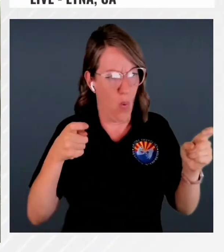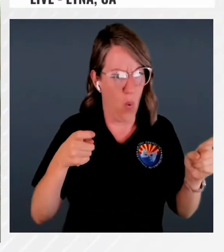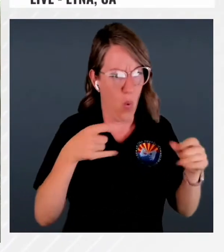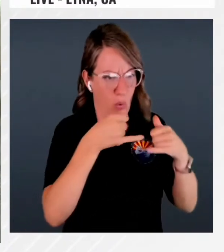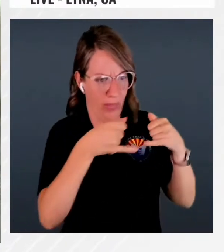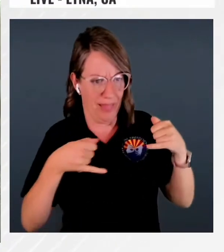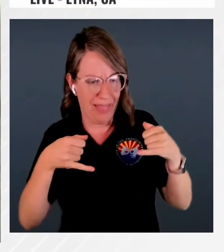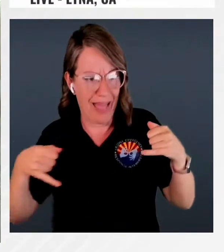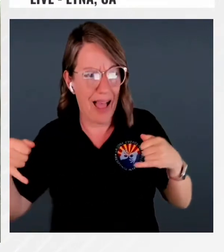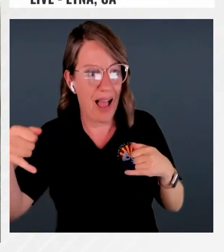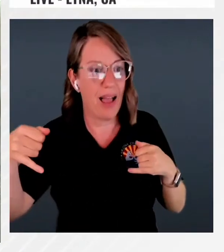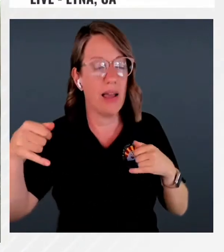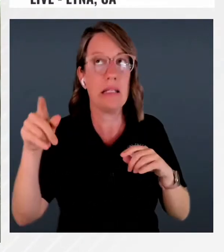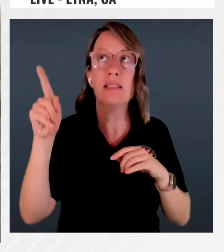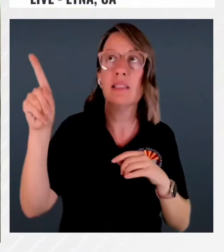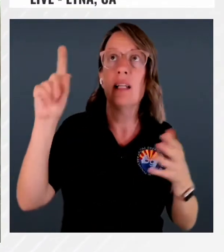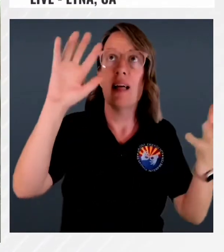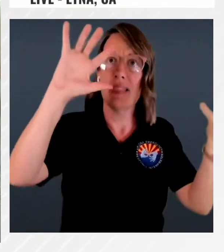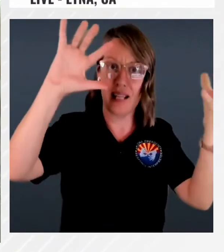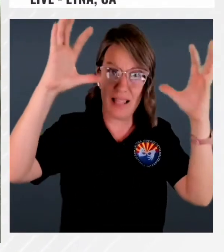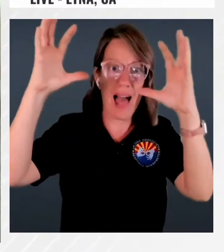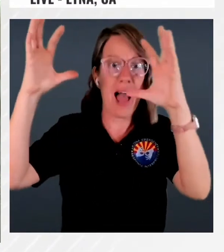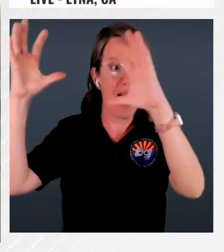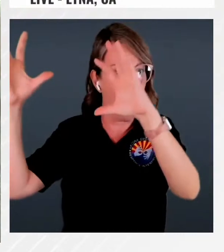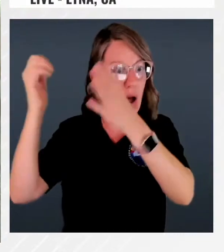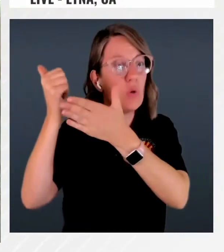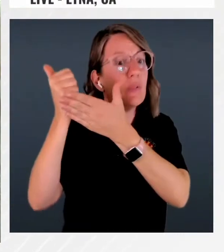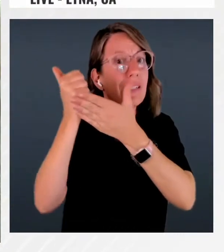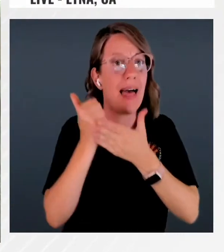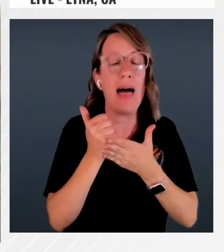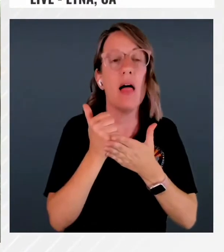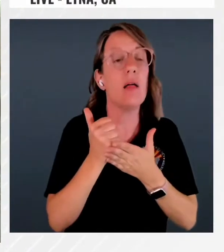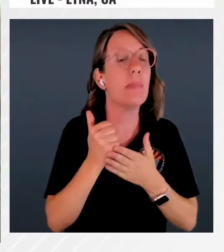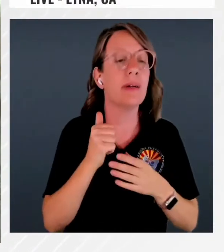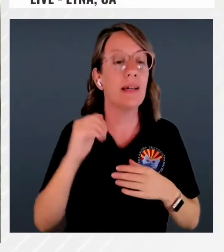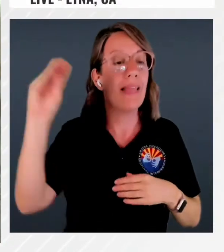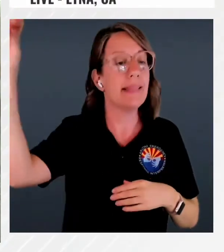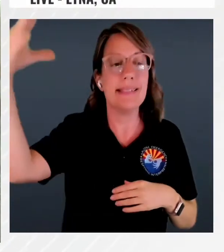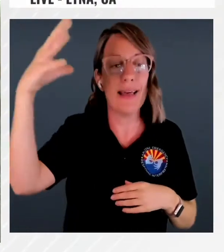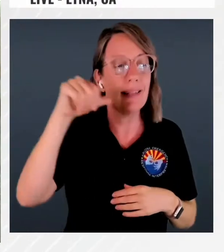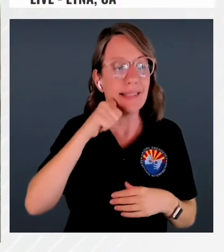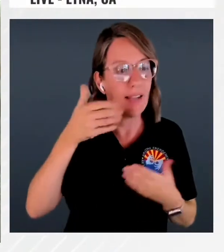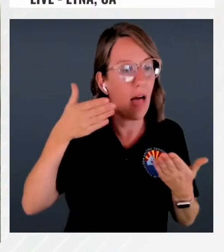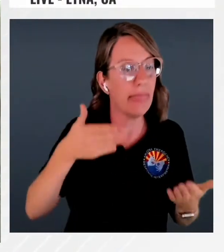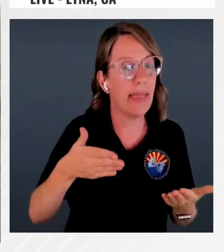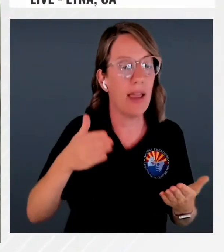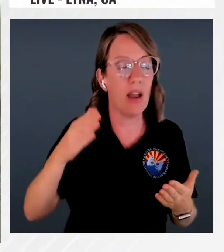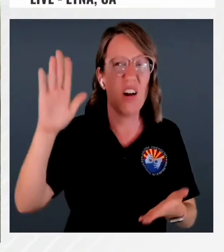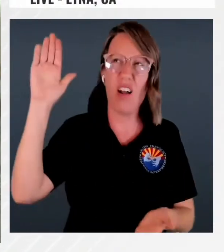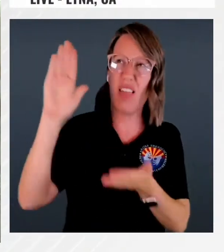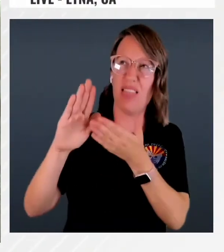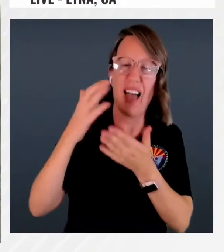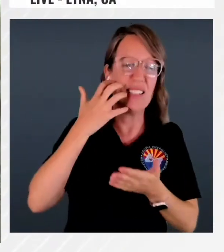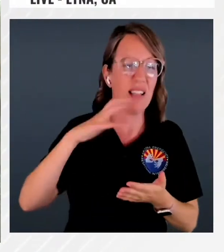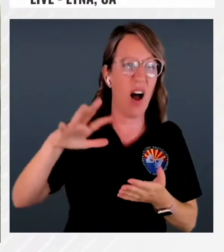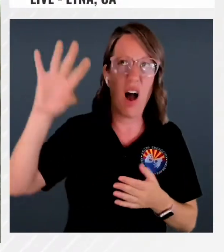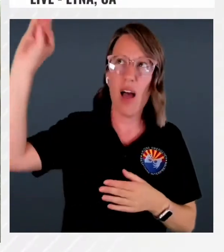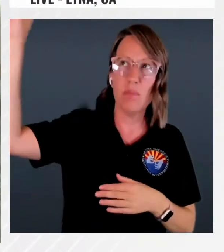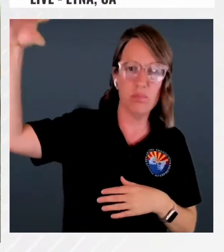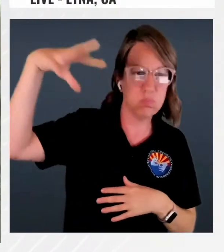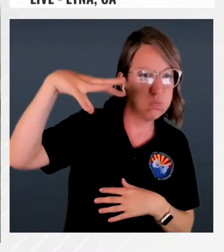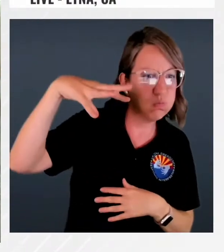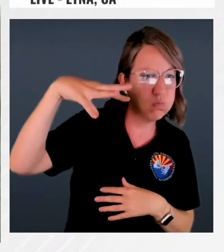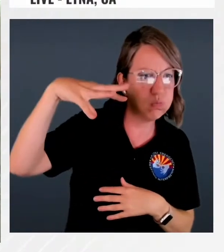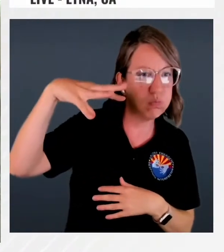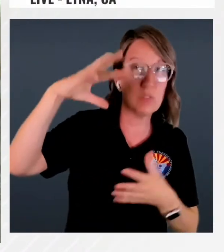cloud cover. The cloud cover takes away the solar heating from the sun and allows those fuels to kind of be